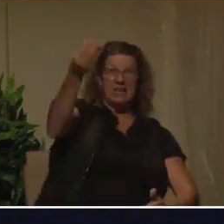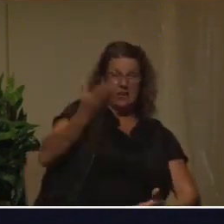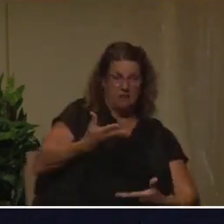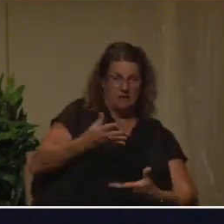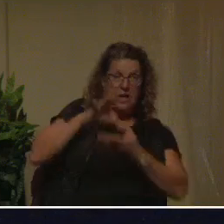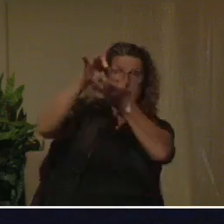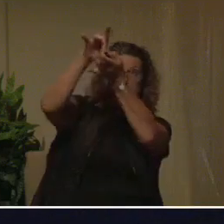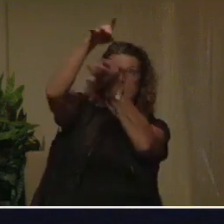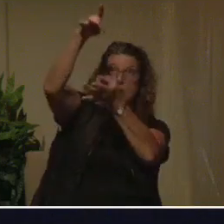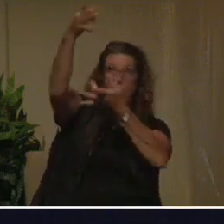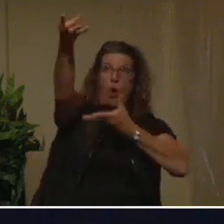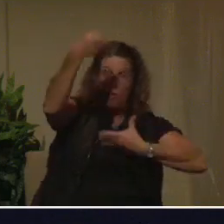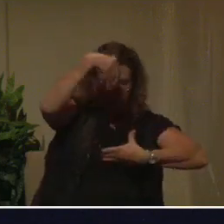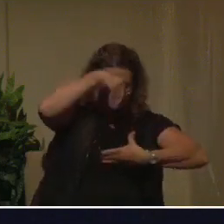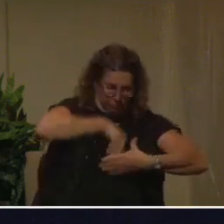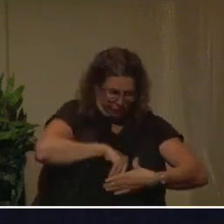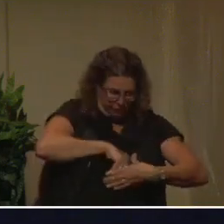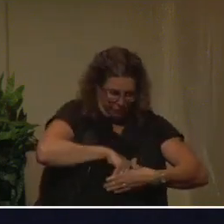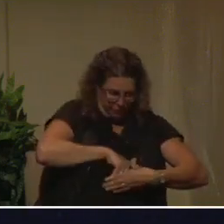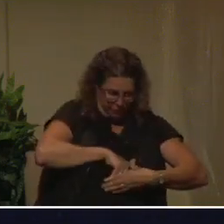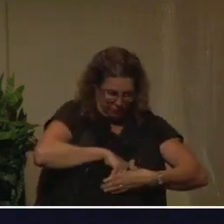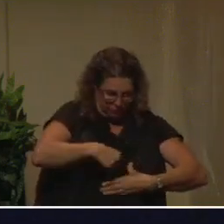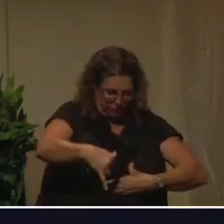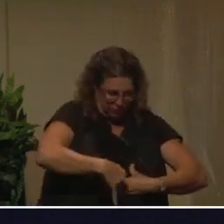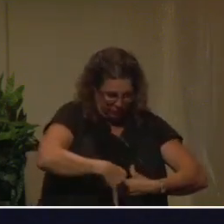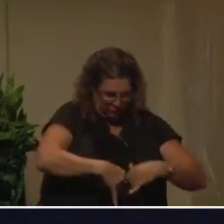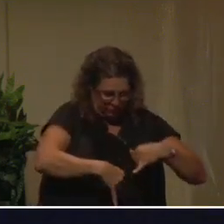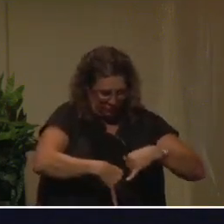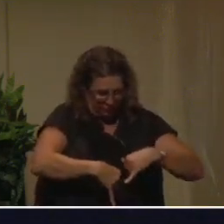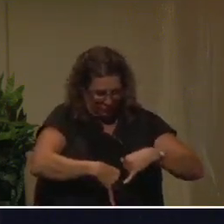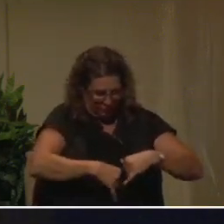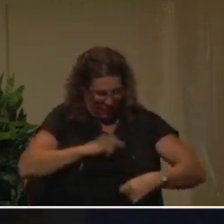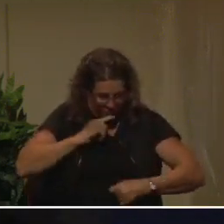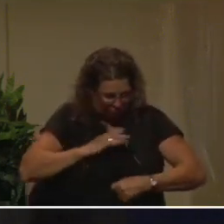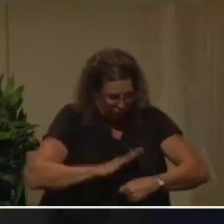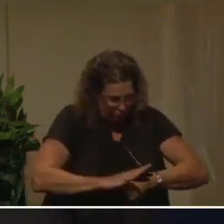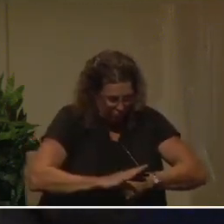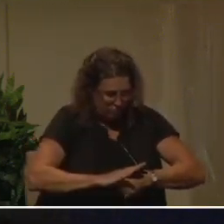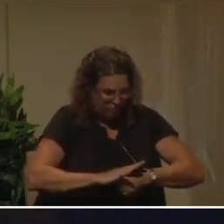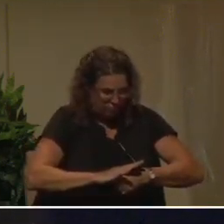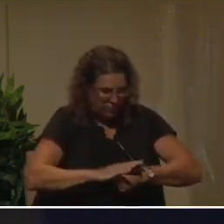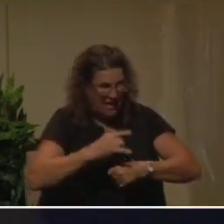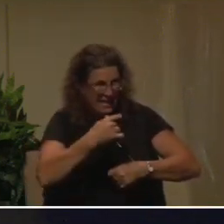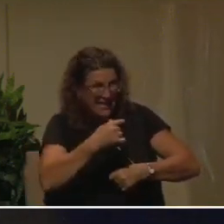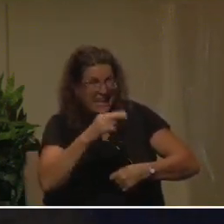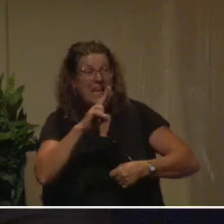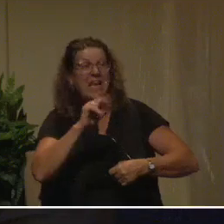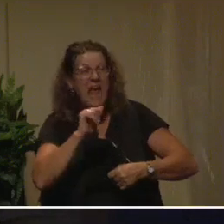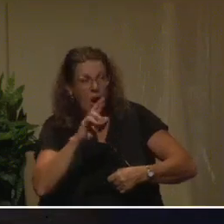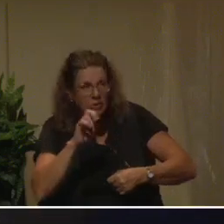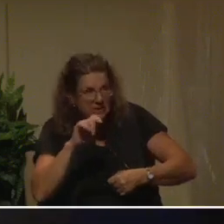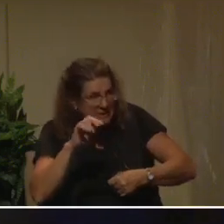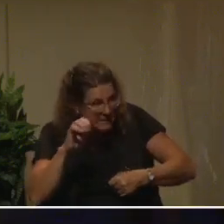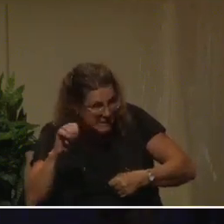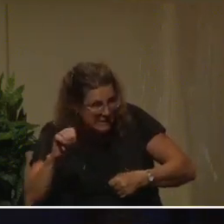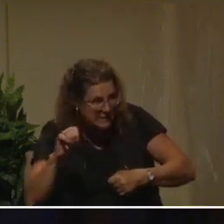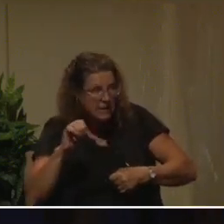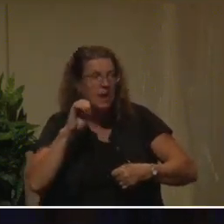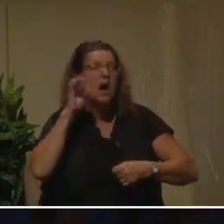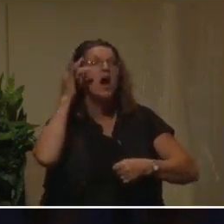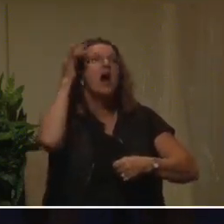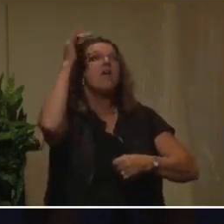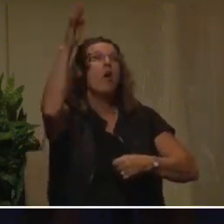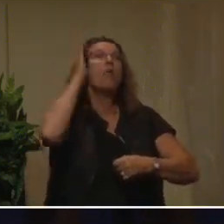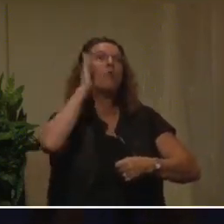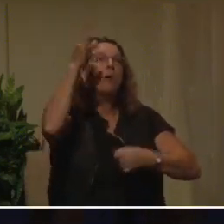a deposit, guaranteeing what is to come. God has given us the Spirit. He's come to dwell in us by the